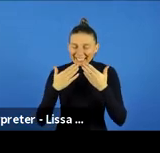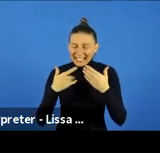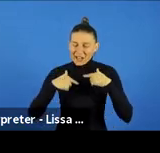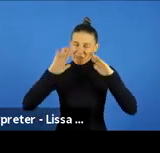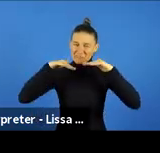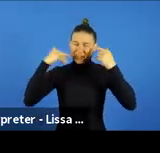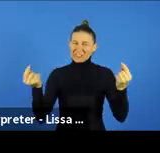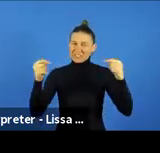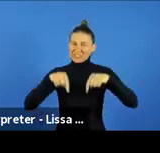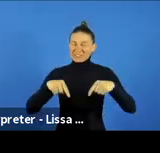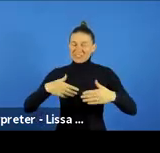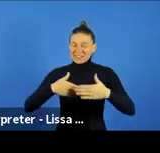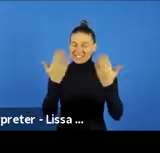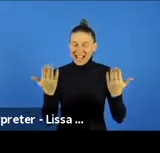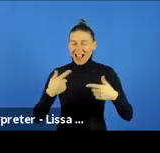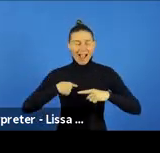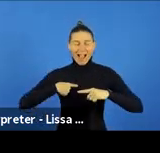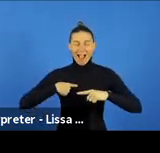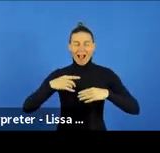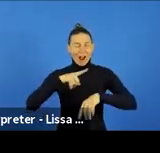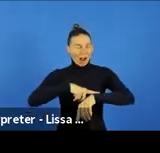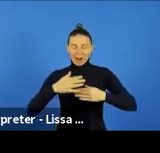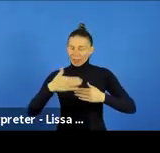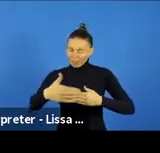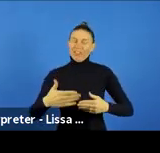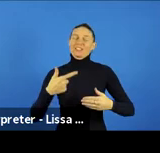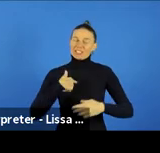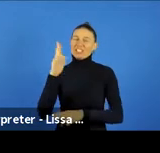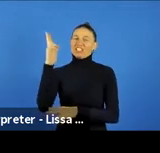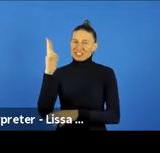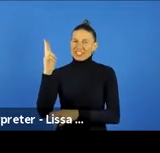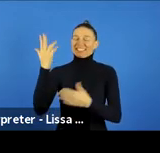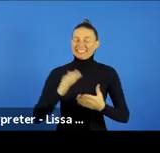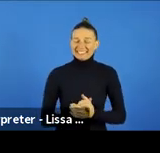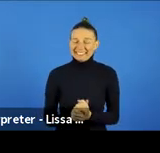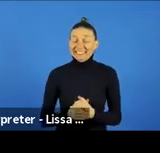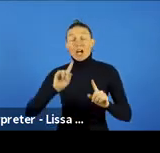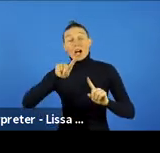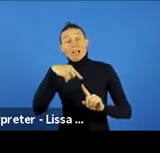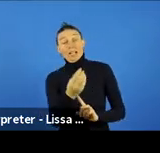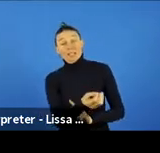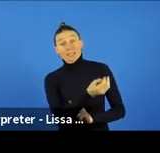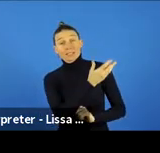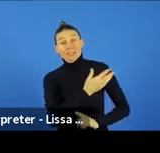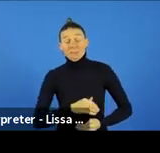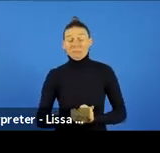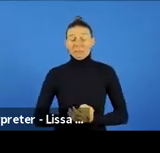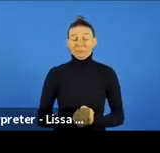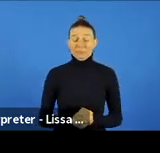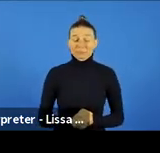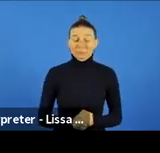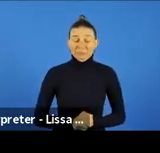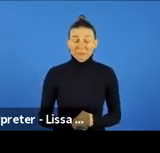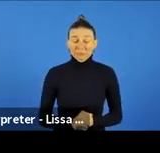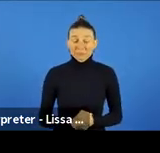not gonna delay. Let's start. Do you mind next slide, please? We are a Moving